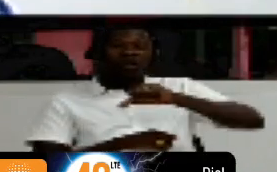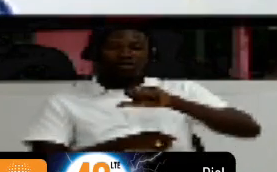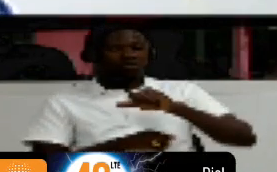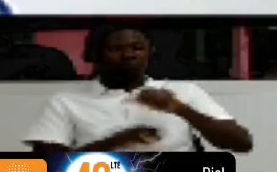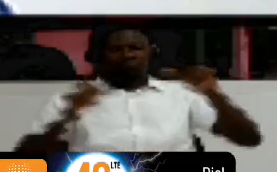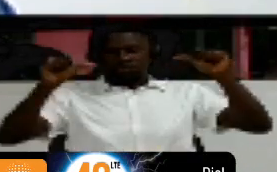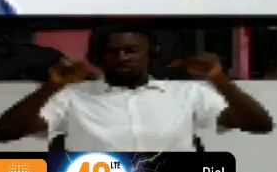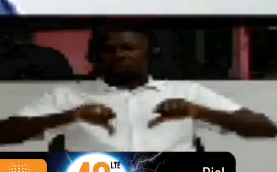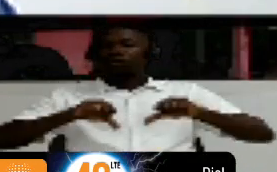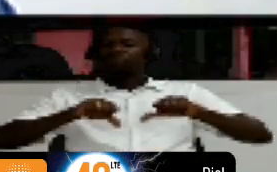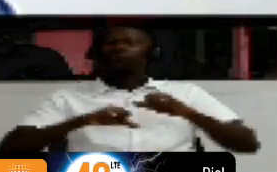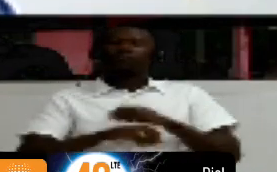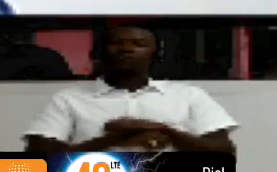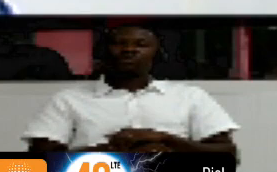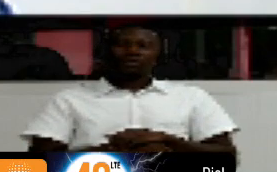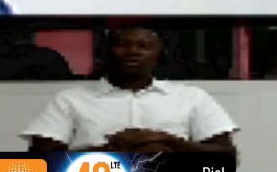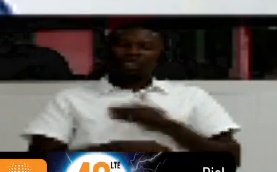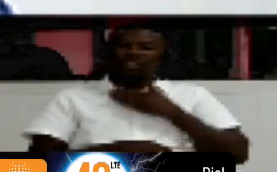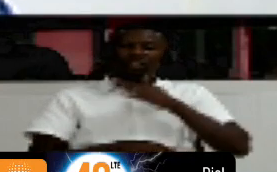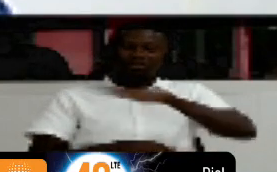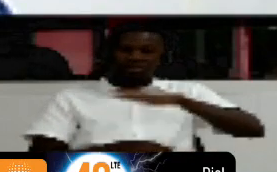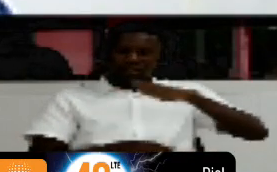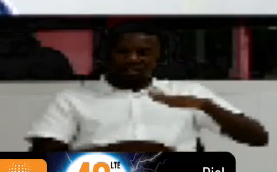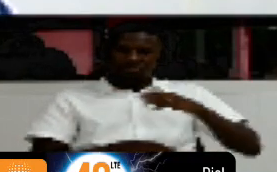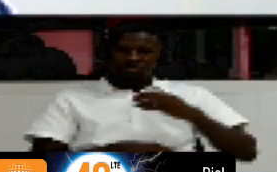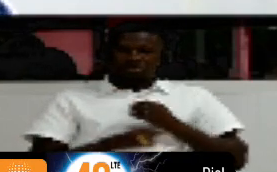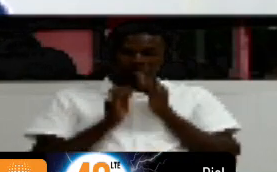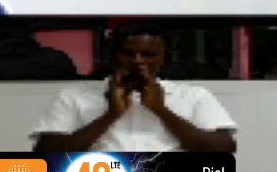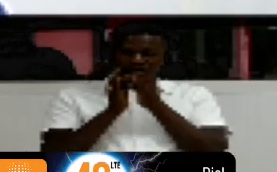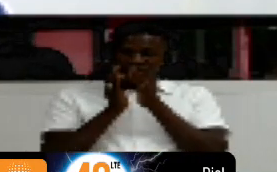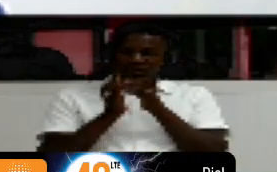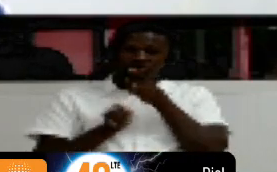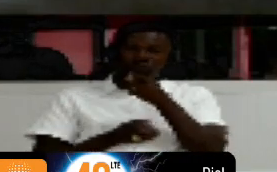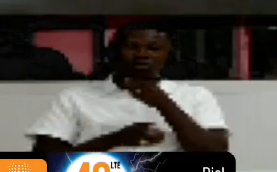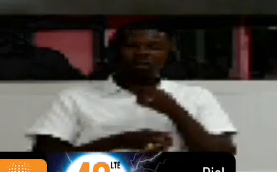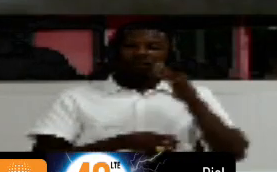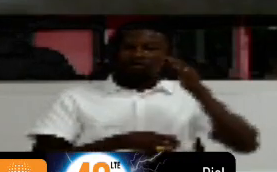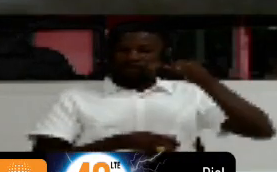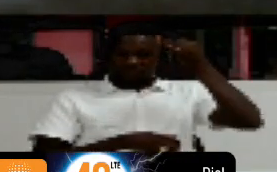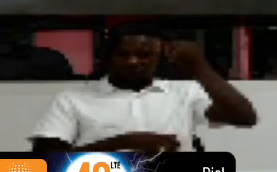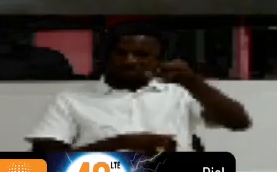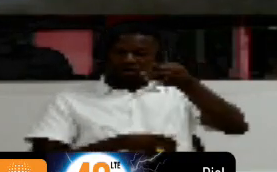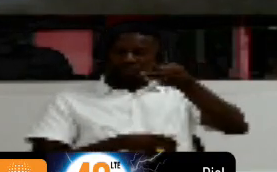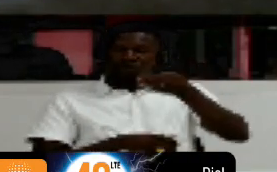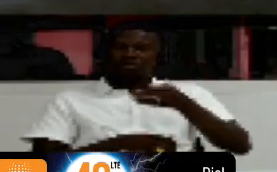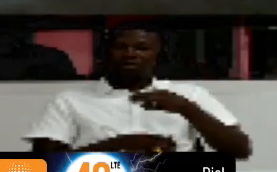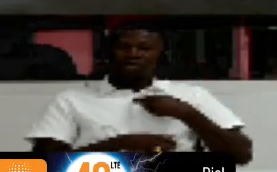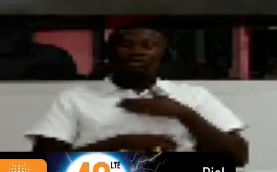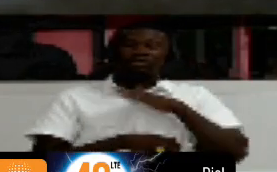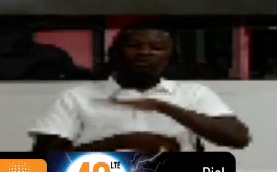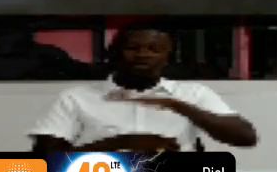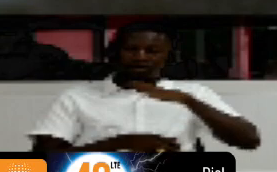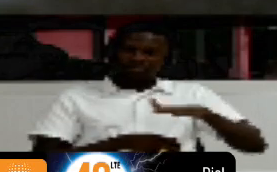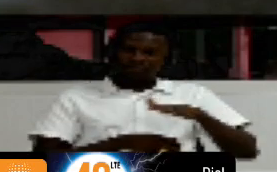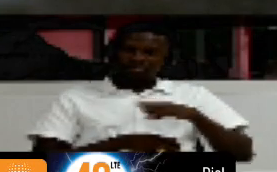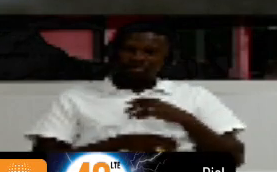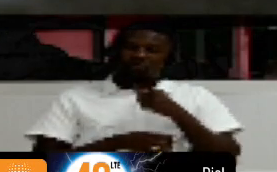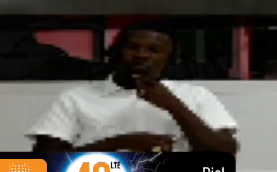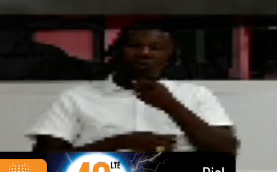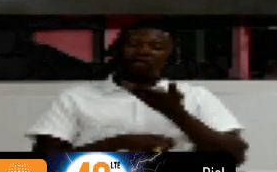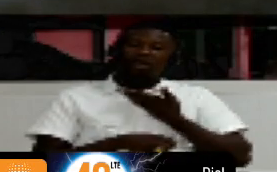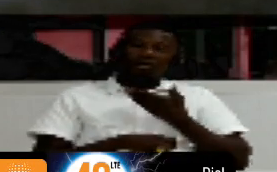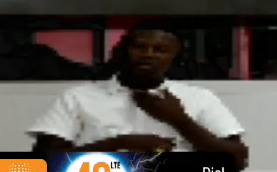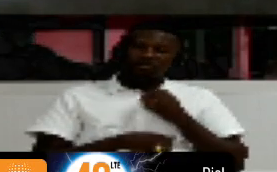As kids, you are told that you are the future. As kids, one